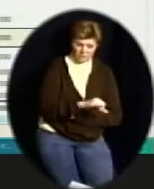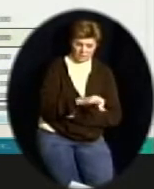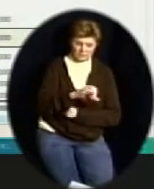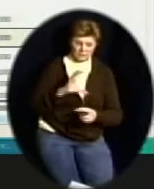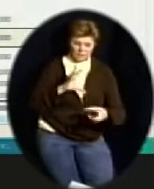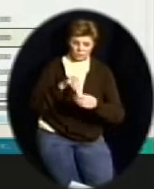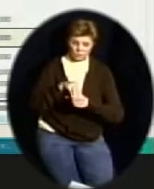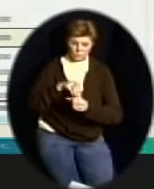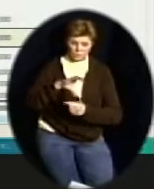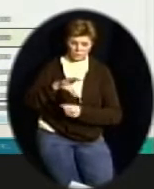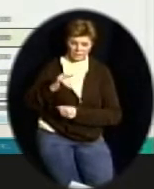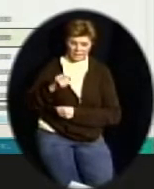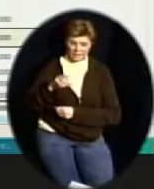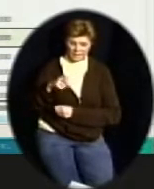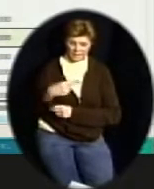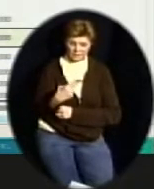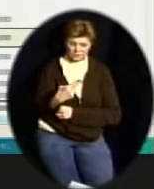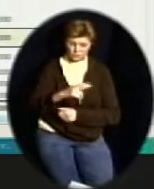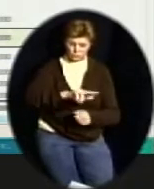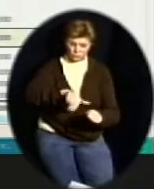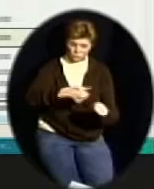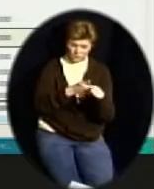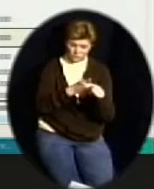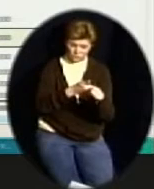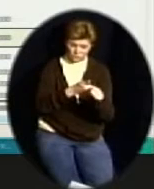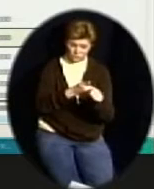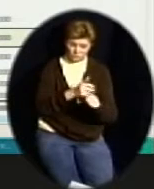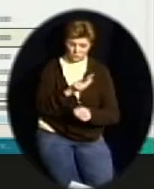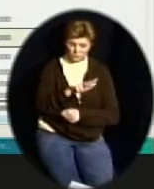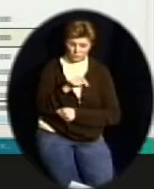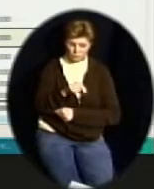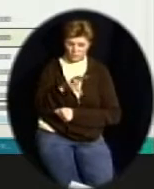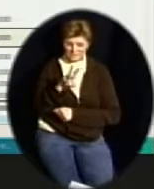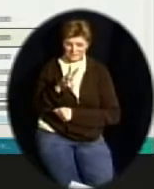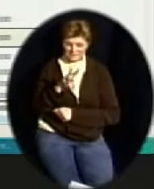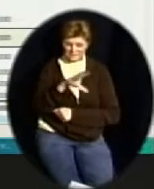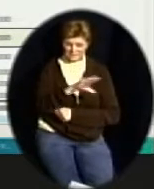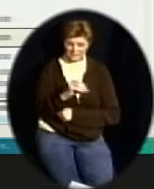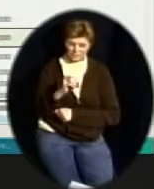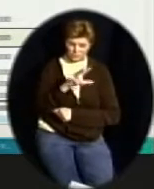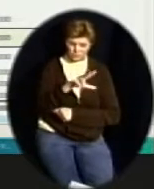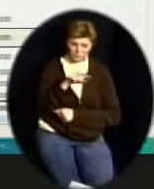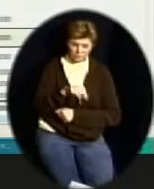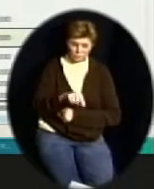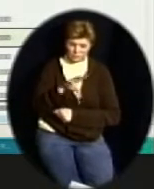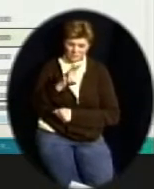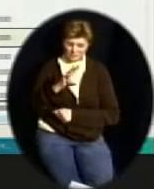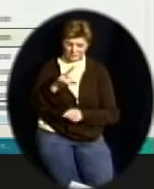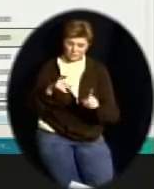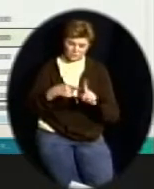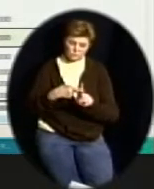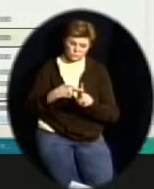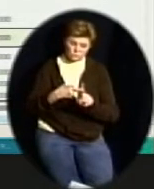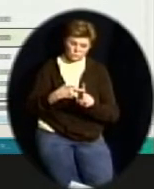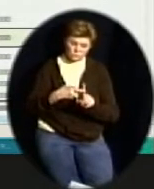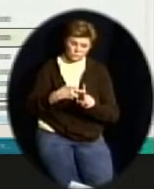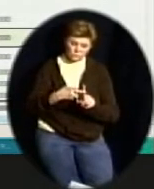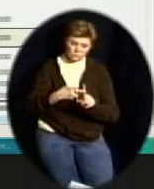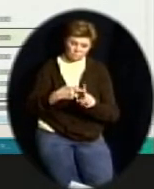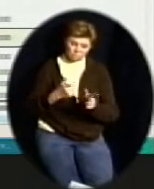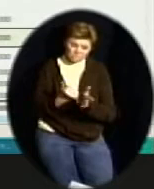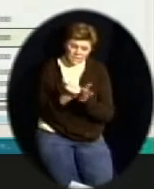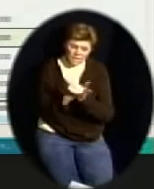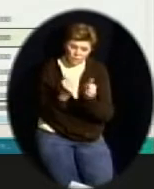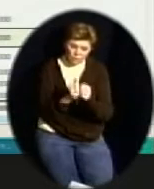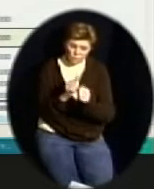of 4.6 and 3.8 that constitute the 9.4 million that the board transferred at the end of the year to work